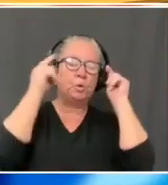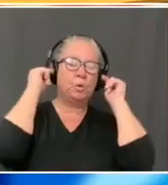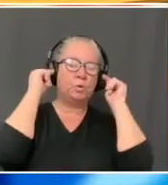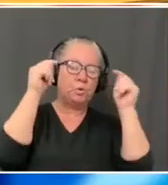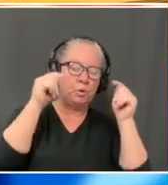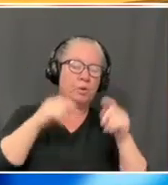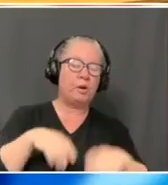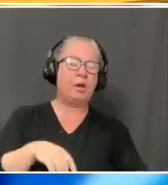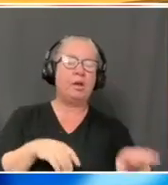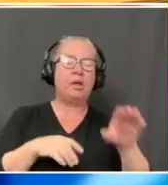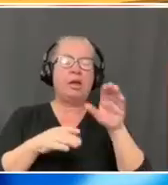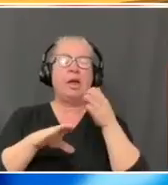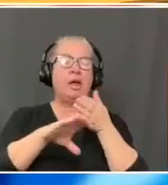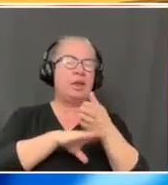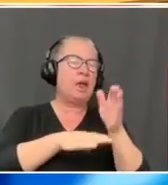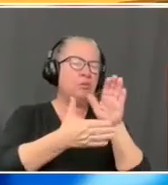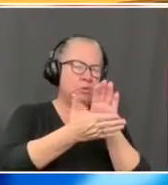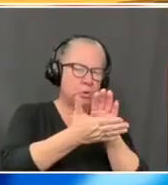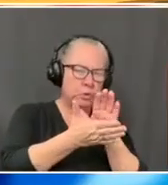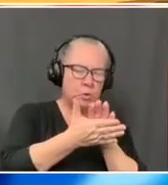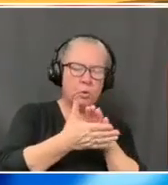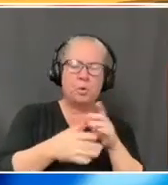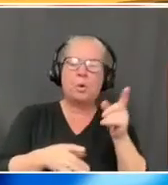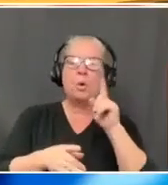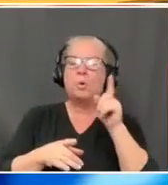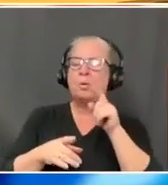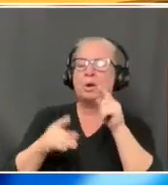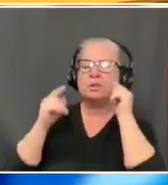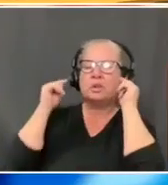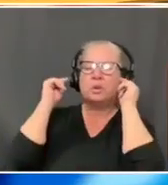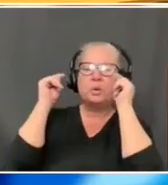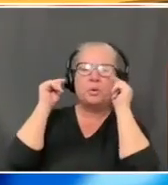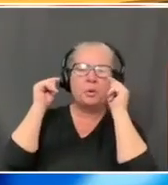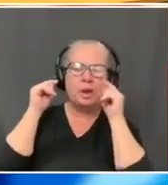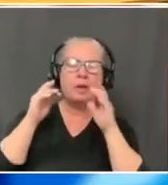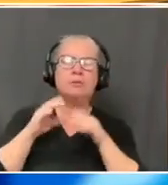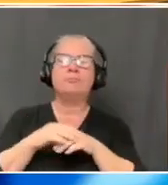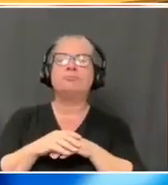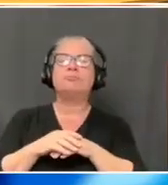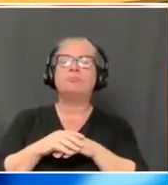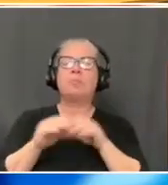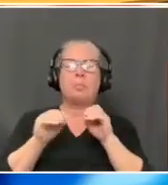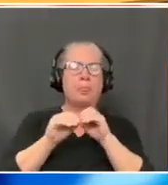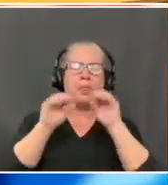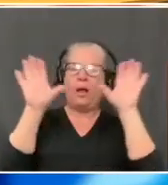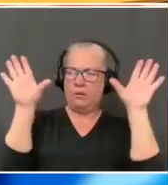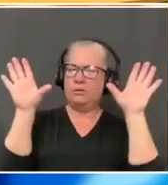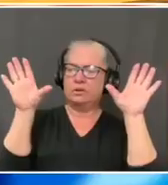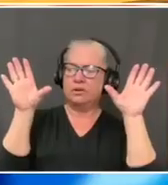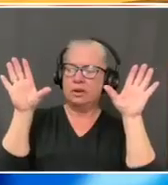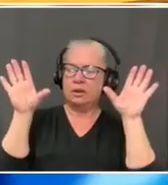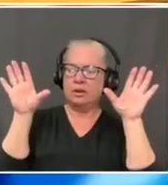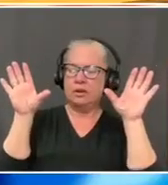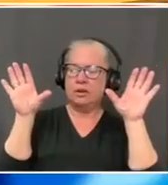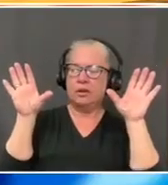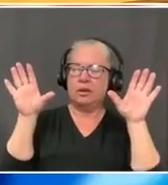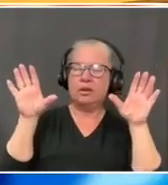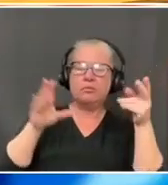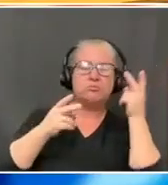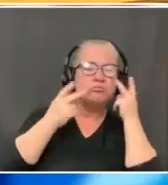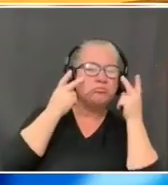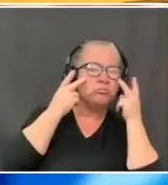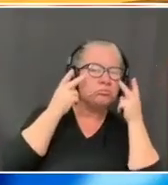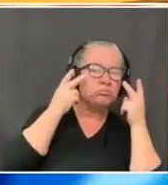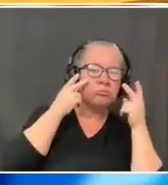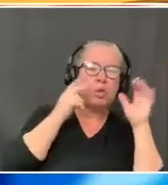see where that tutoring is, and then, of course, obviously, the return for the investment. And